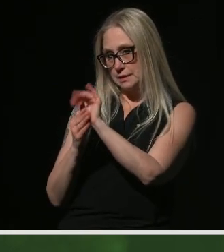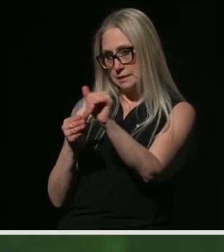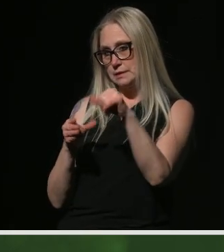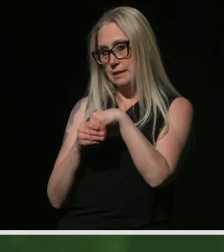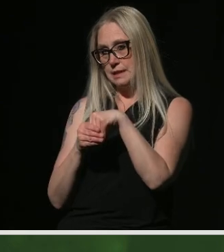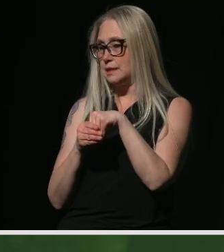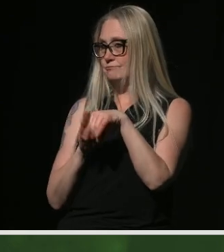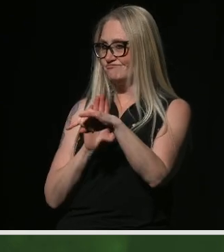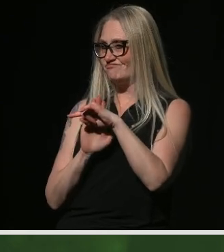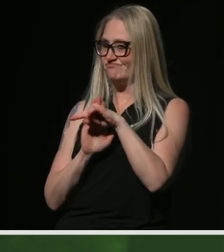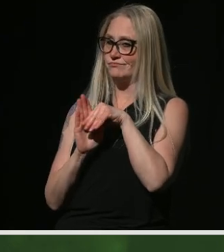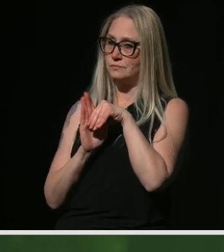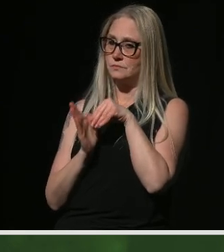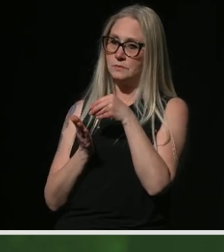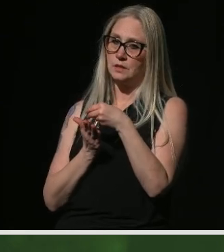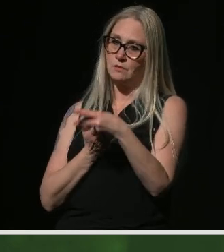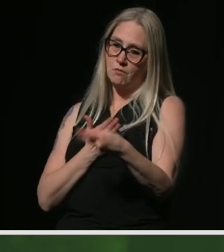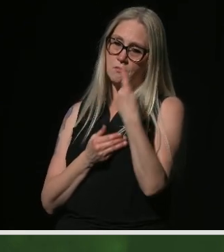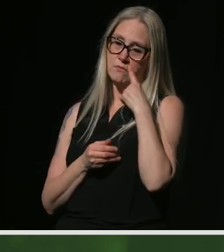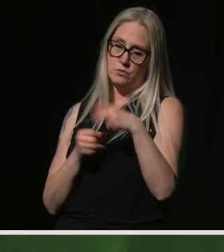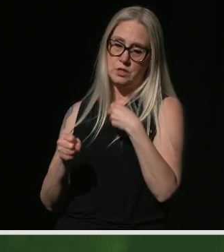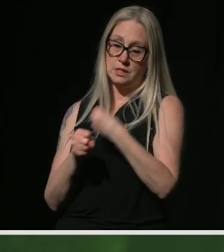is just fruit value, nothing above that.